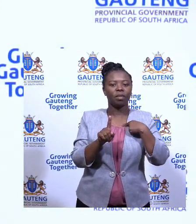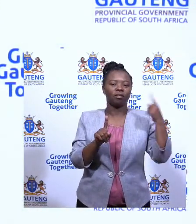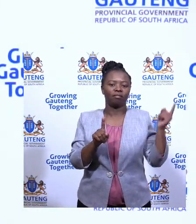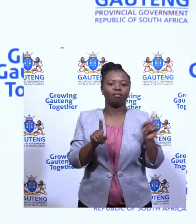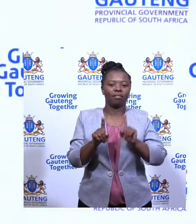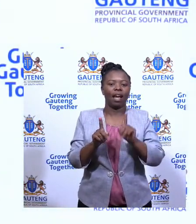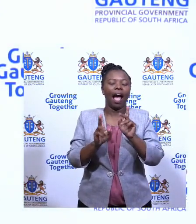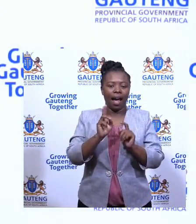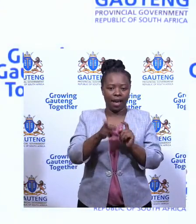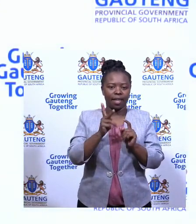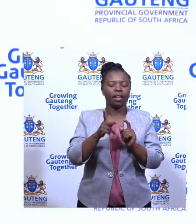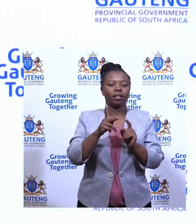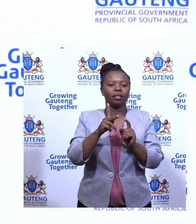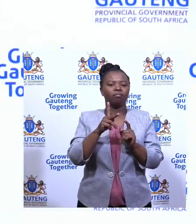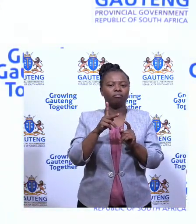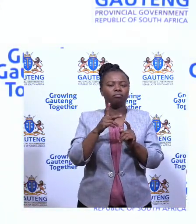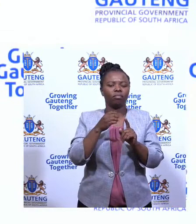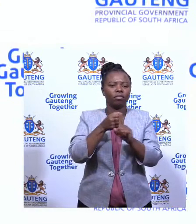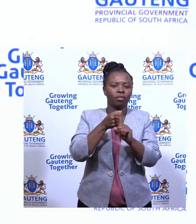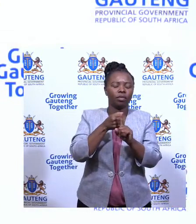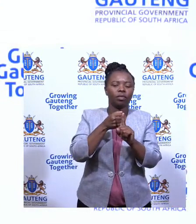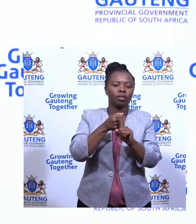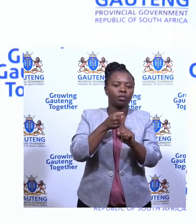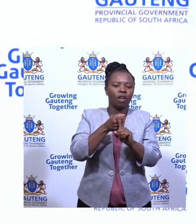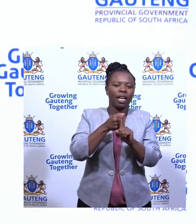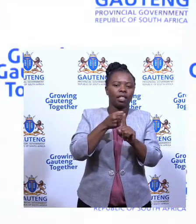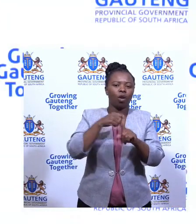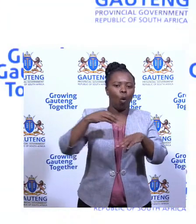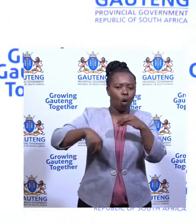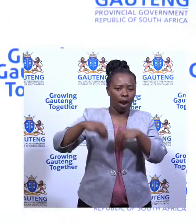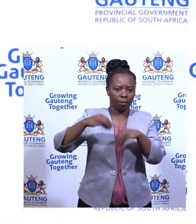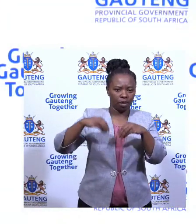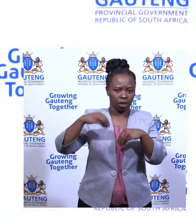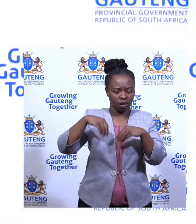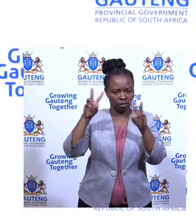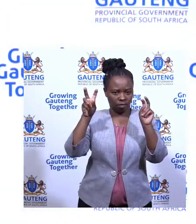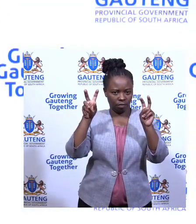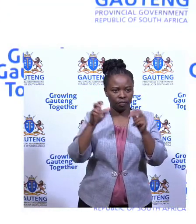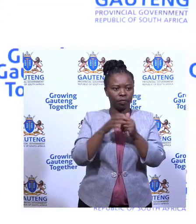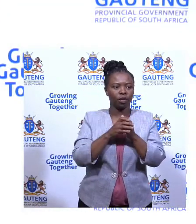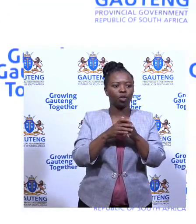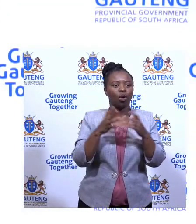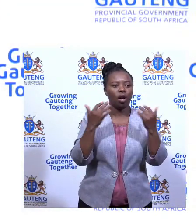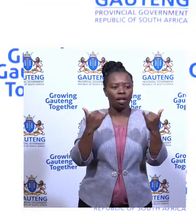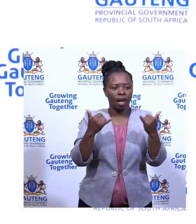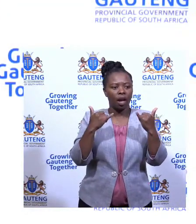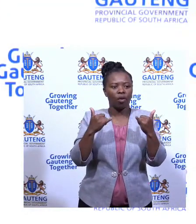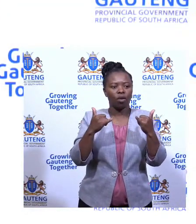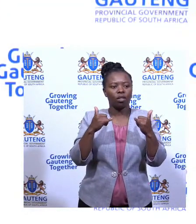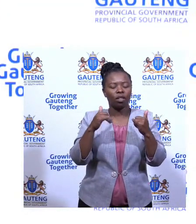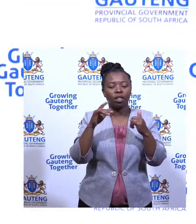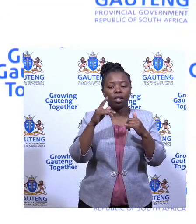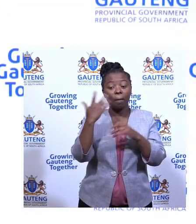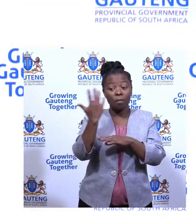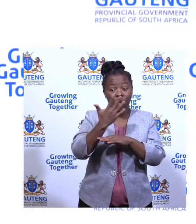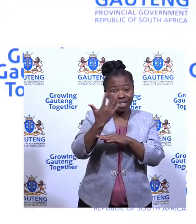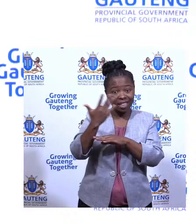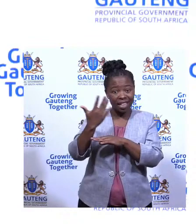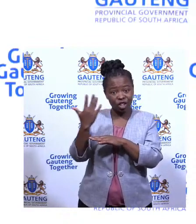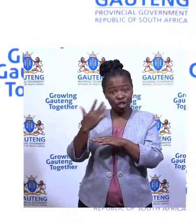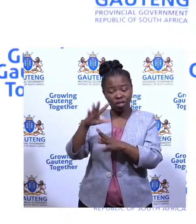governance and fighting corruption. Dr. Mary Kaunga, your concluding remarks from all these